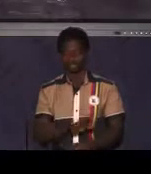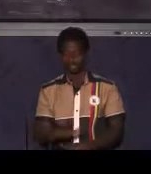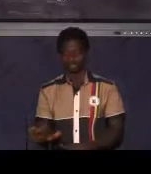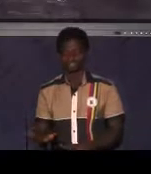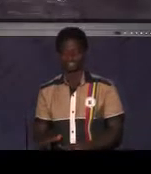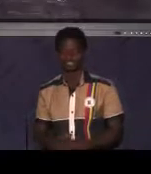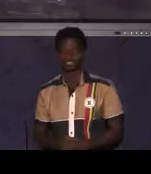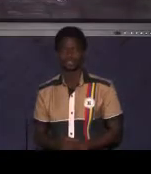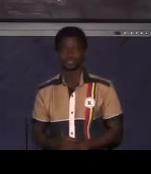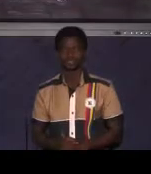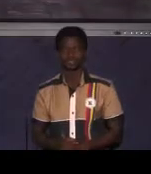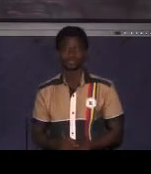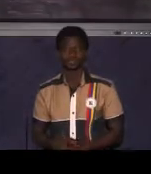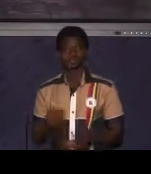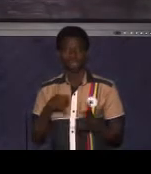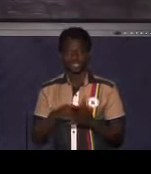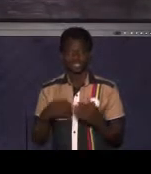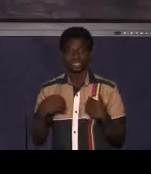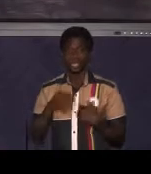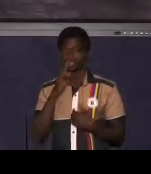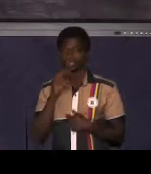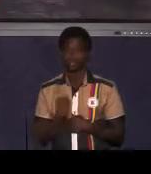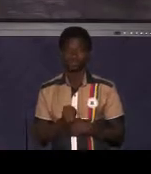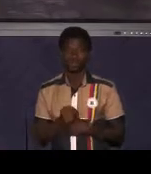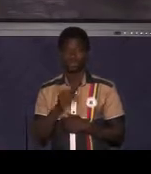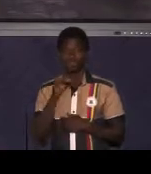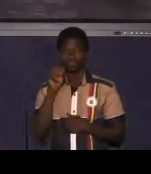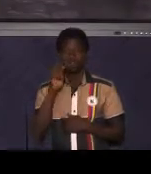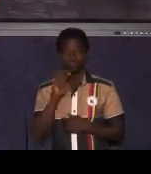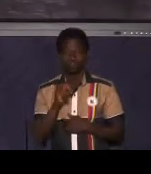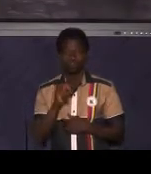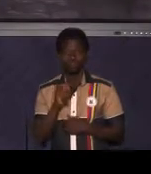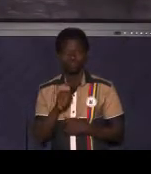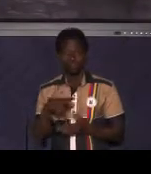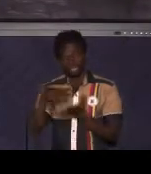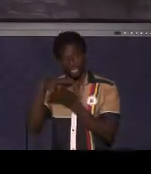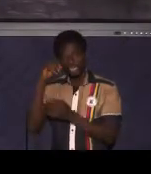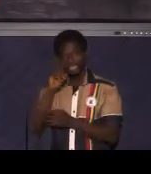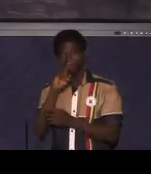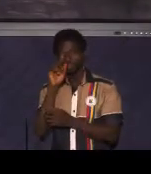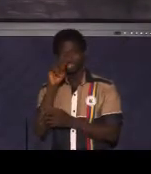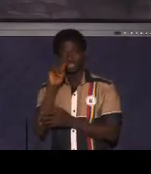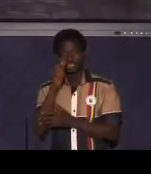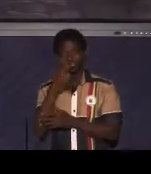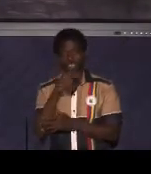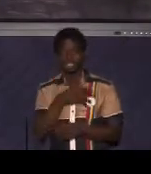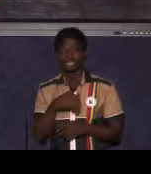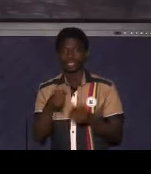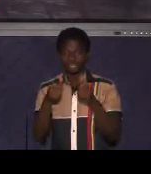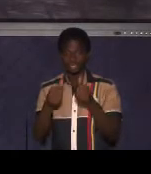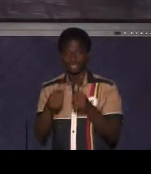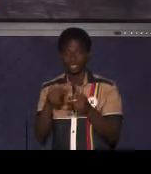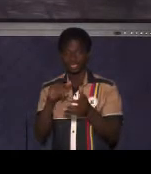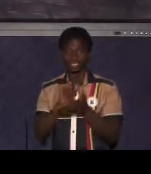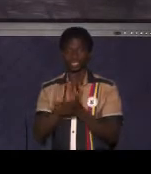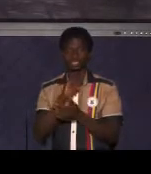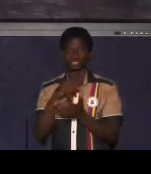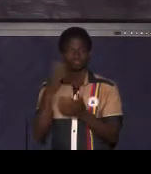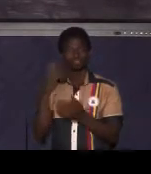Well done, children. It's been fun learning question tags. And that's it for